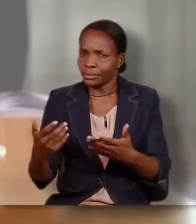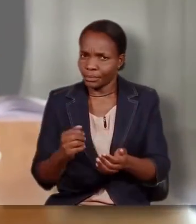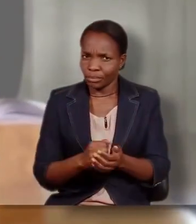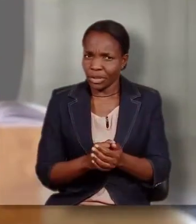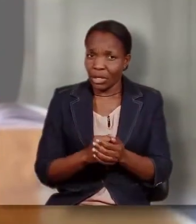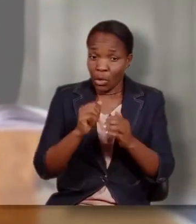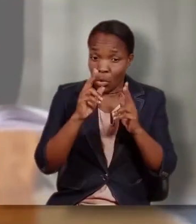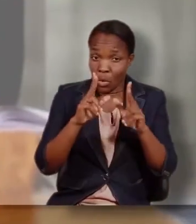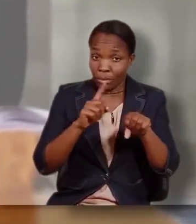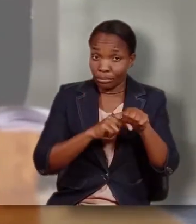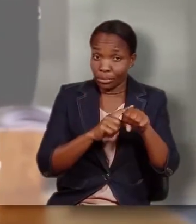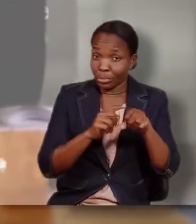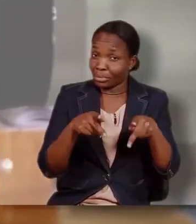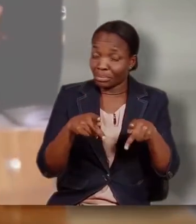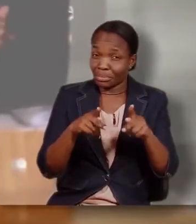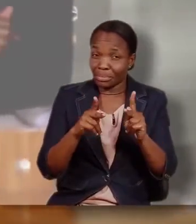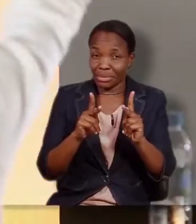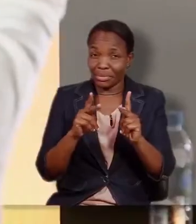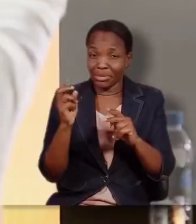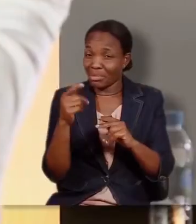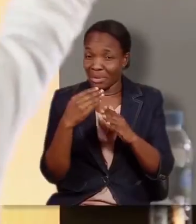Black people weren't allowed to buy white bread.